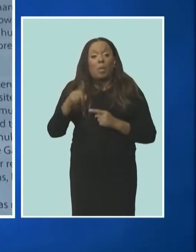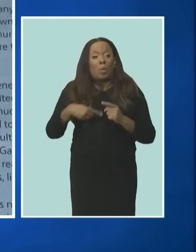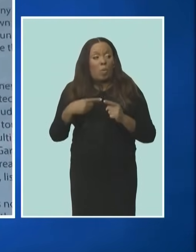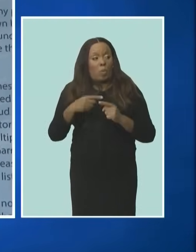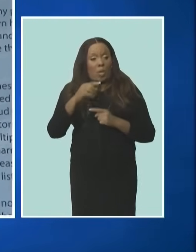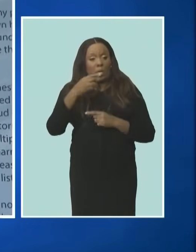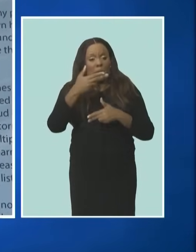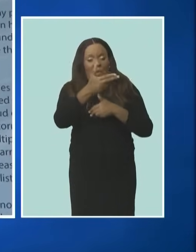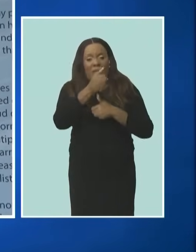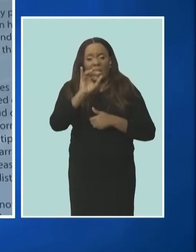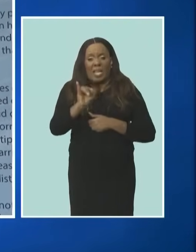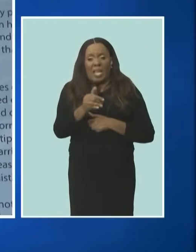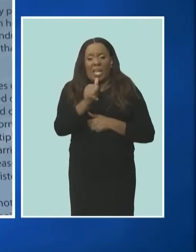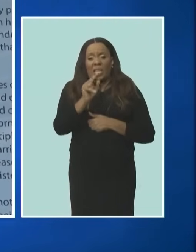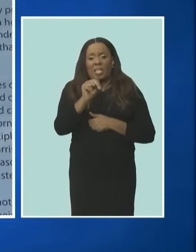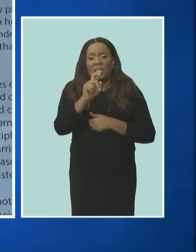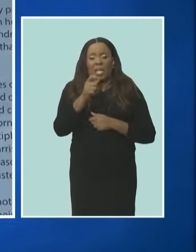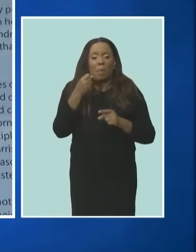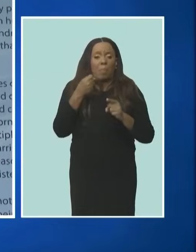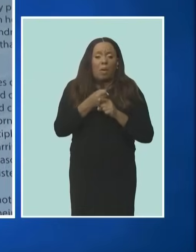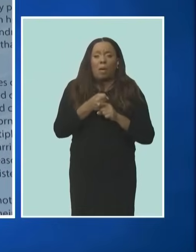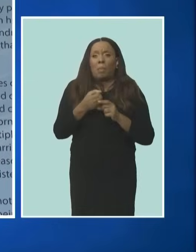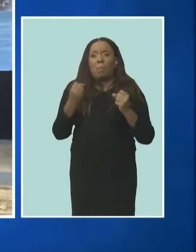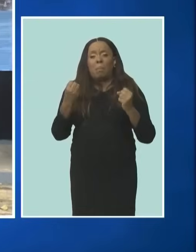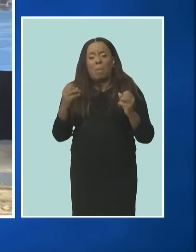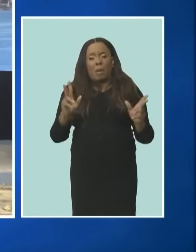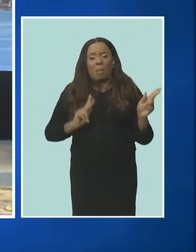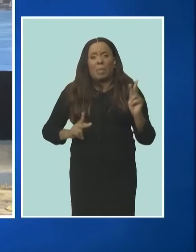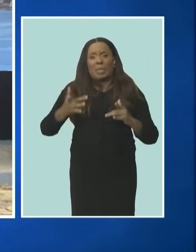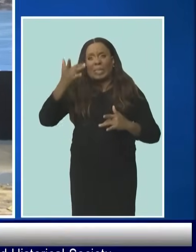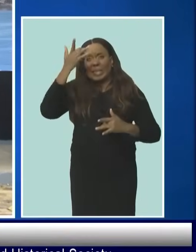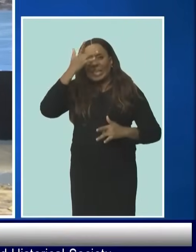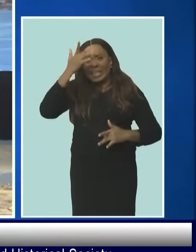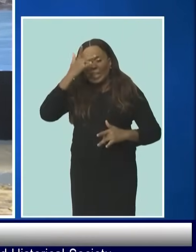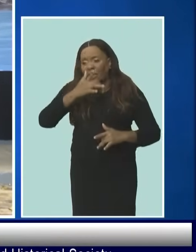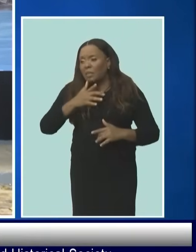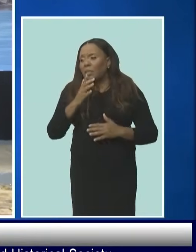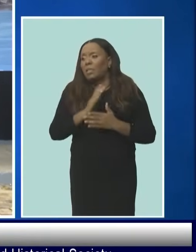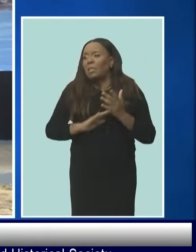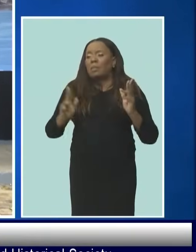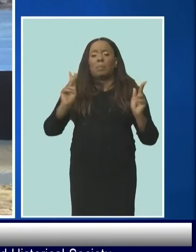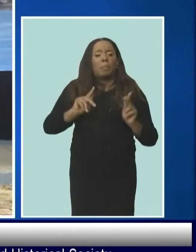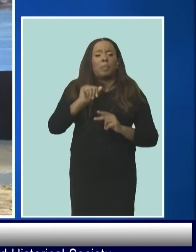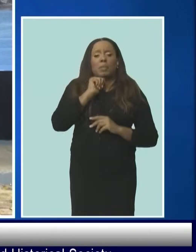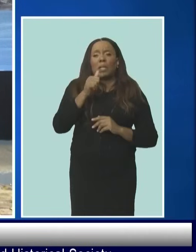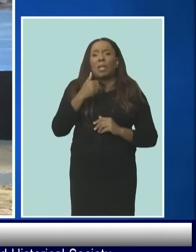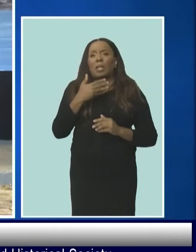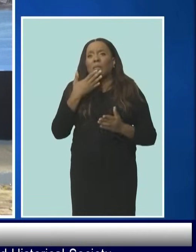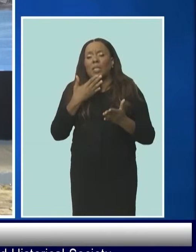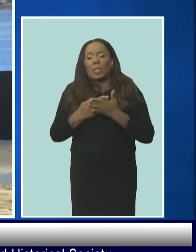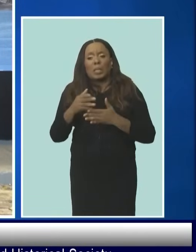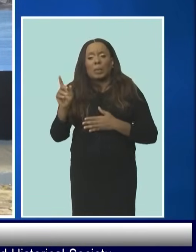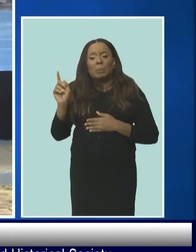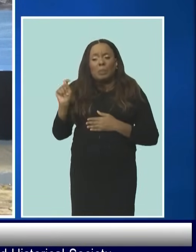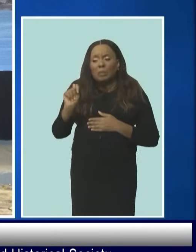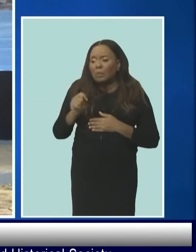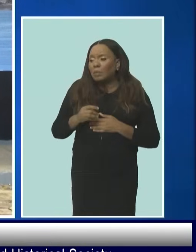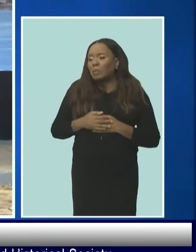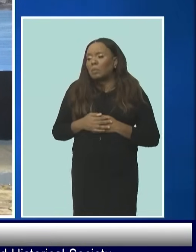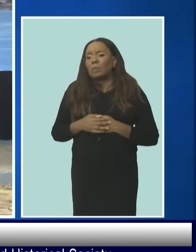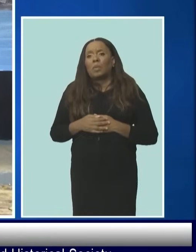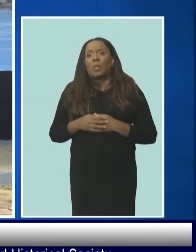were bouts of disease and so on. Lots of people used what we would call pit latrines. The pit latrines were flooded. The